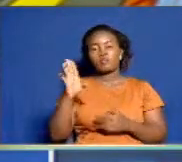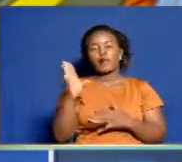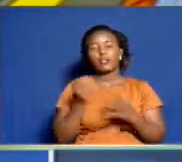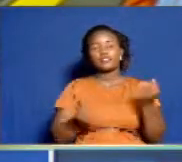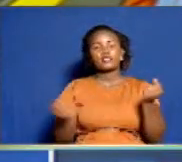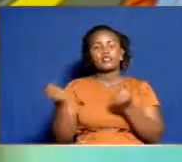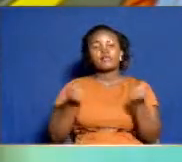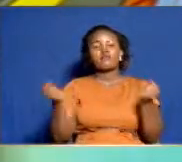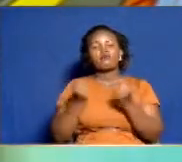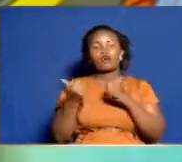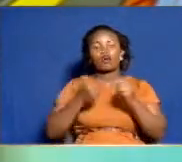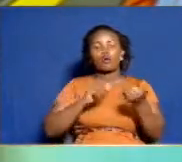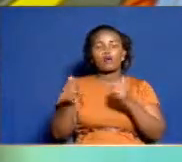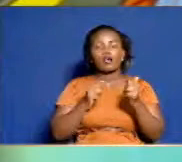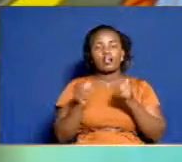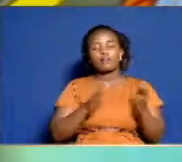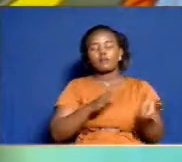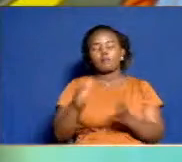for